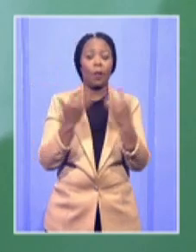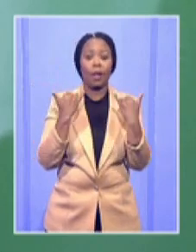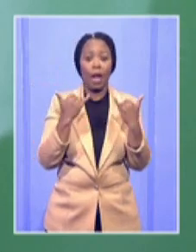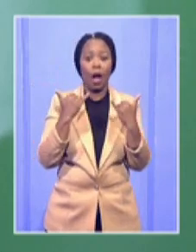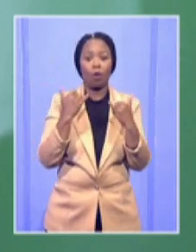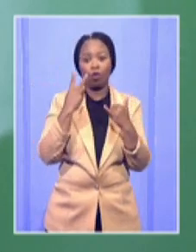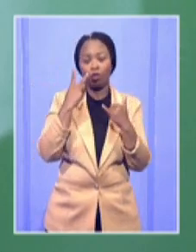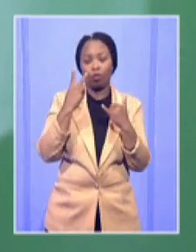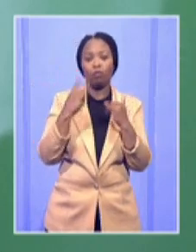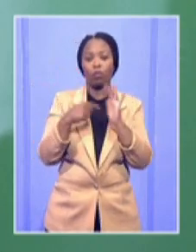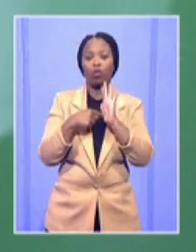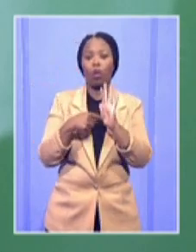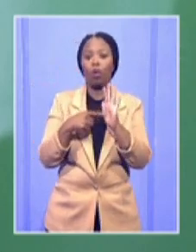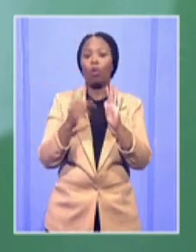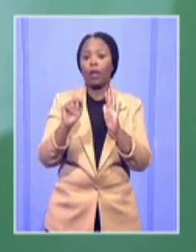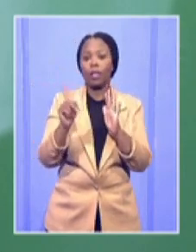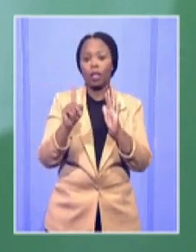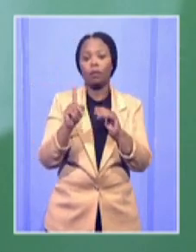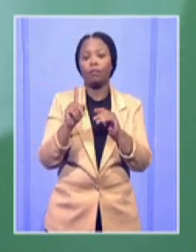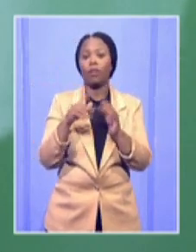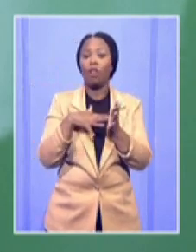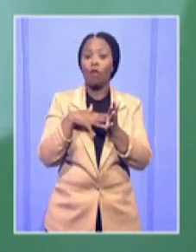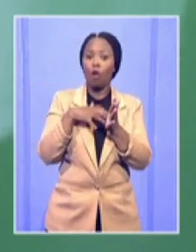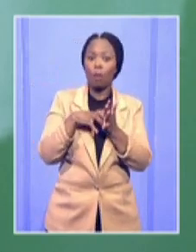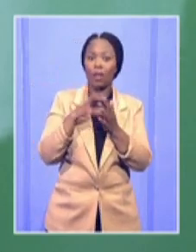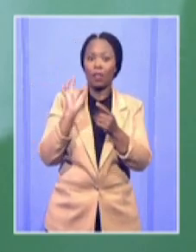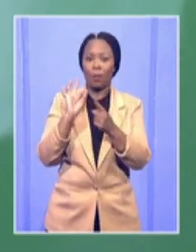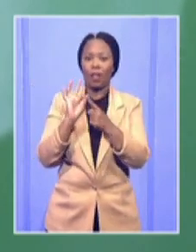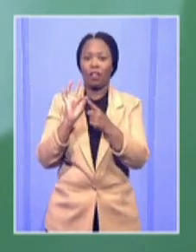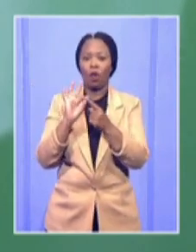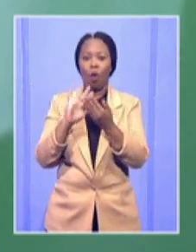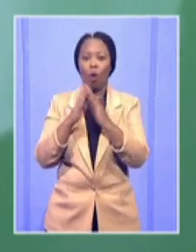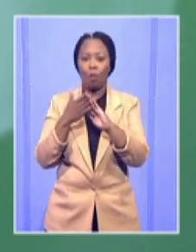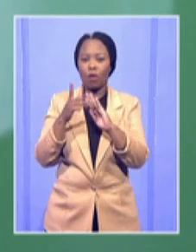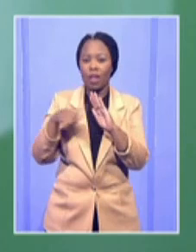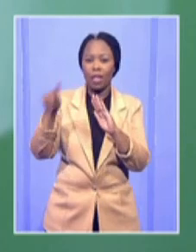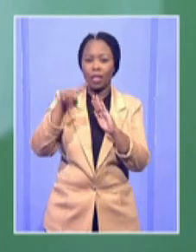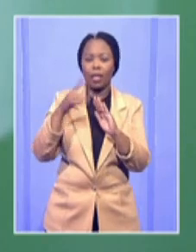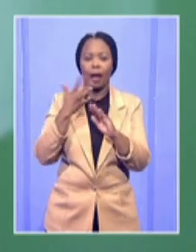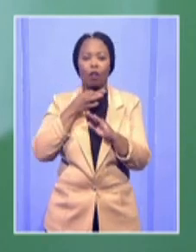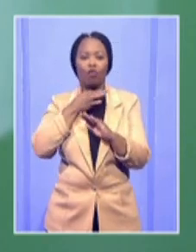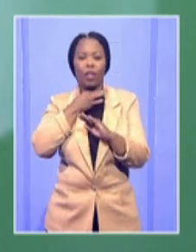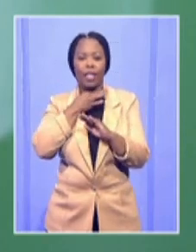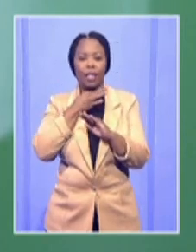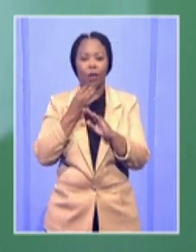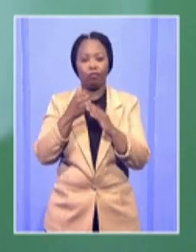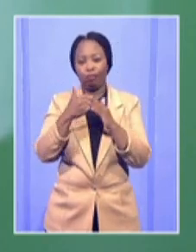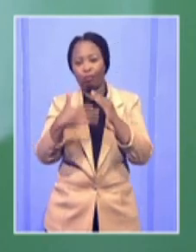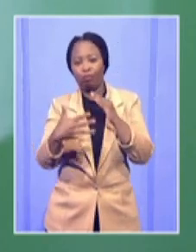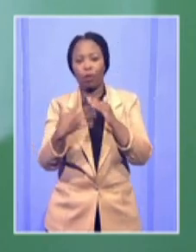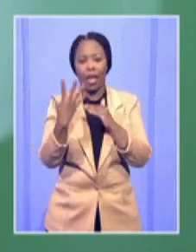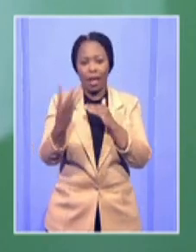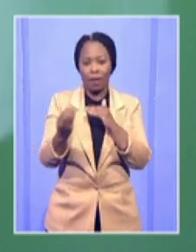vulnerabilities of specific communities to several risks associated with